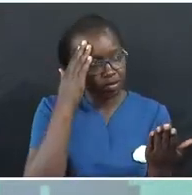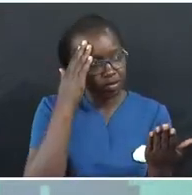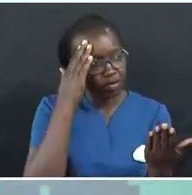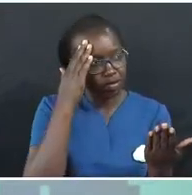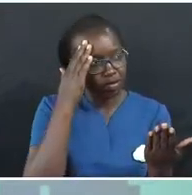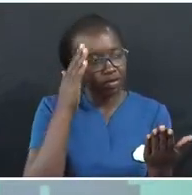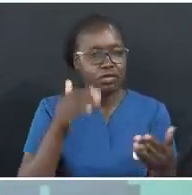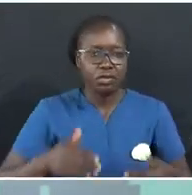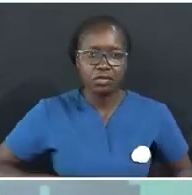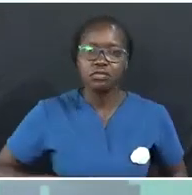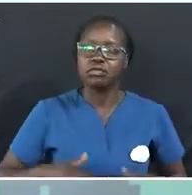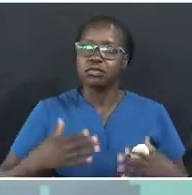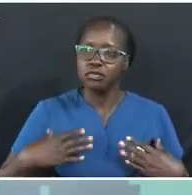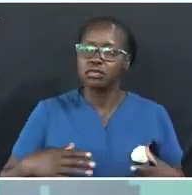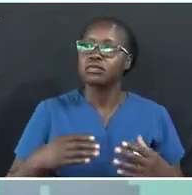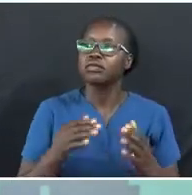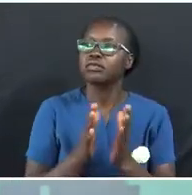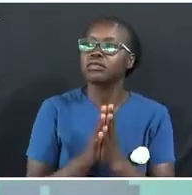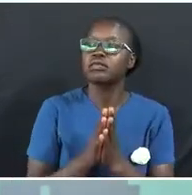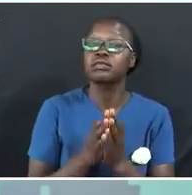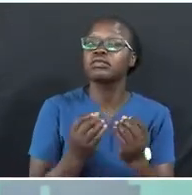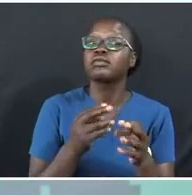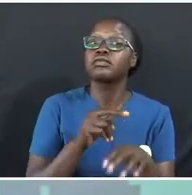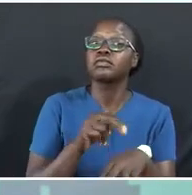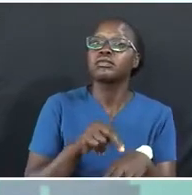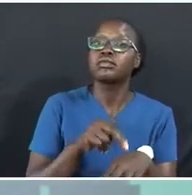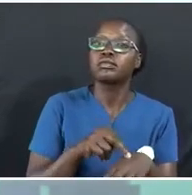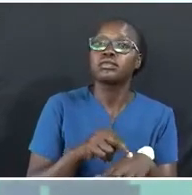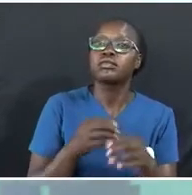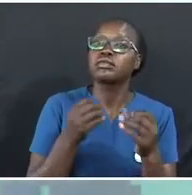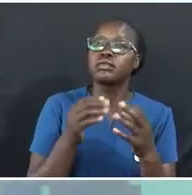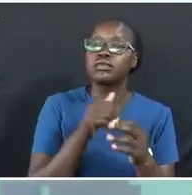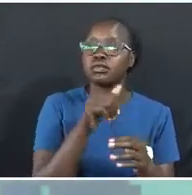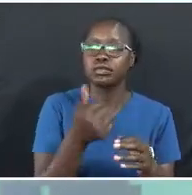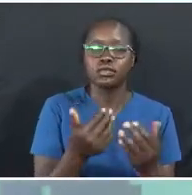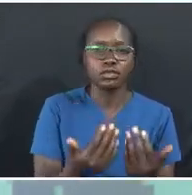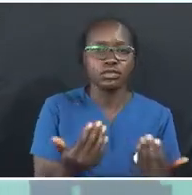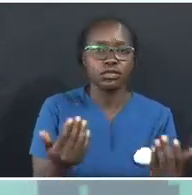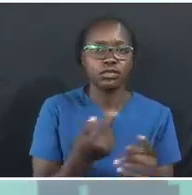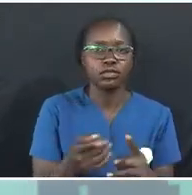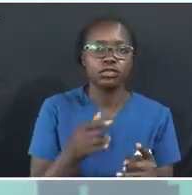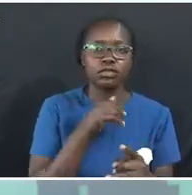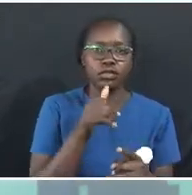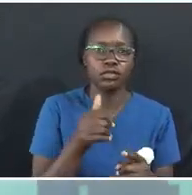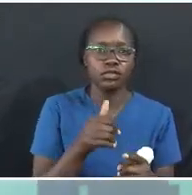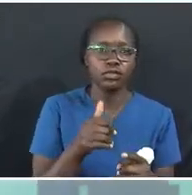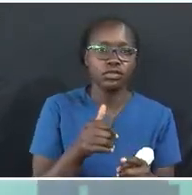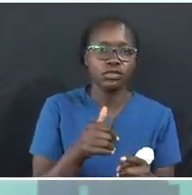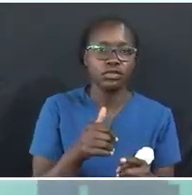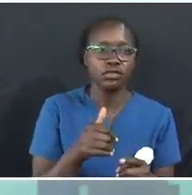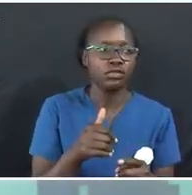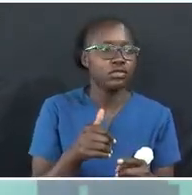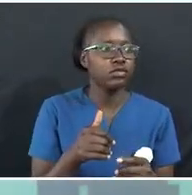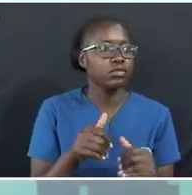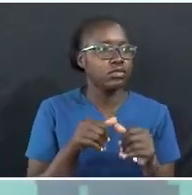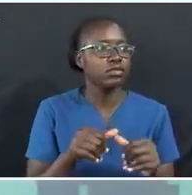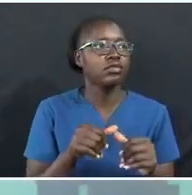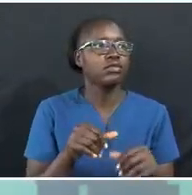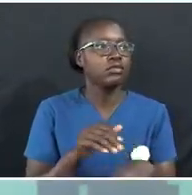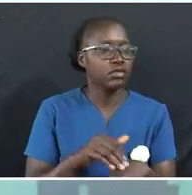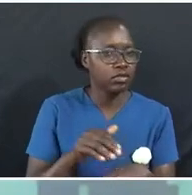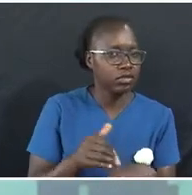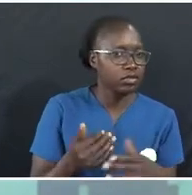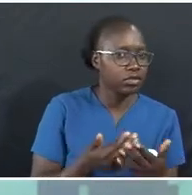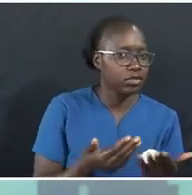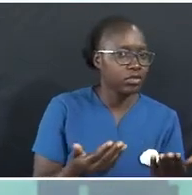young people, many things. You are telling each other many things. But don't forget, those things you are being told, they are not new. And